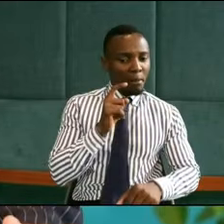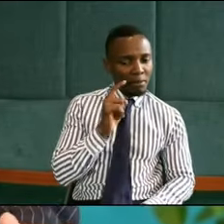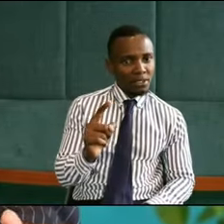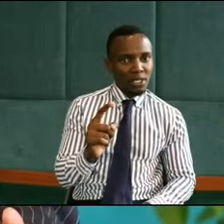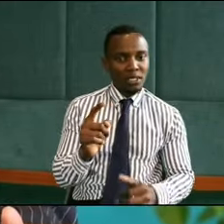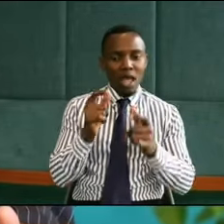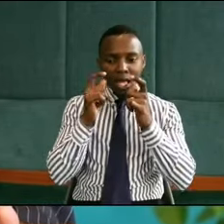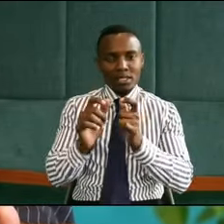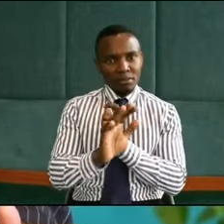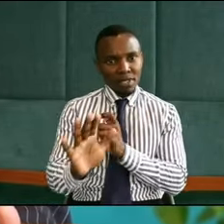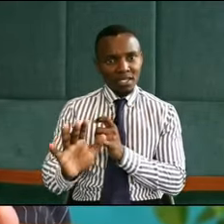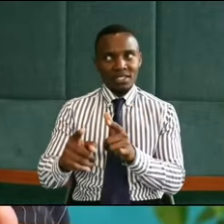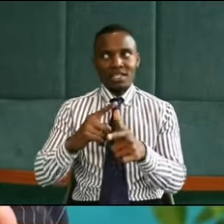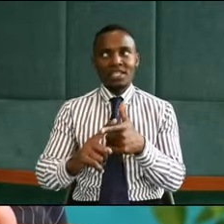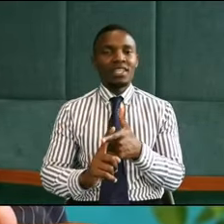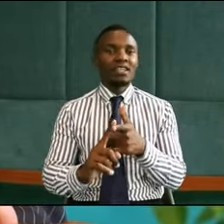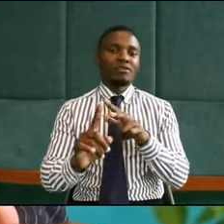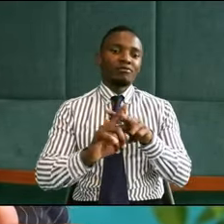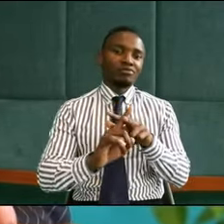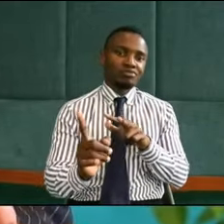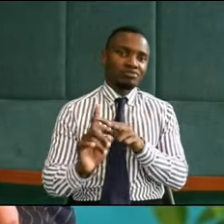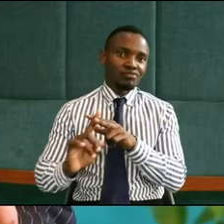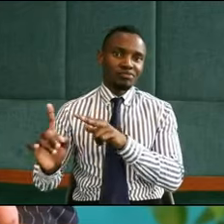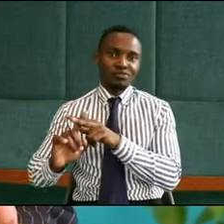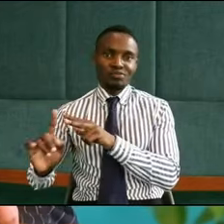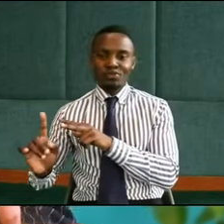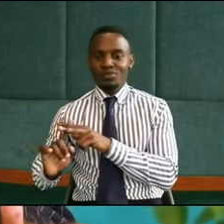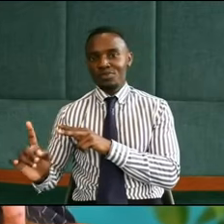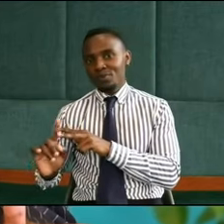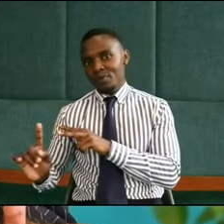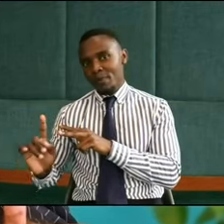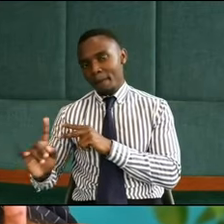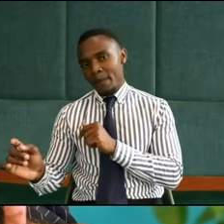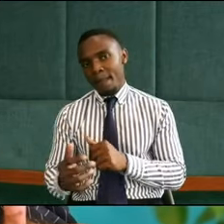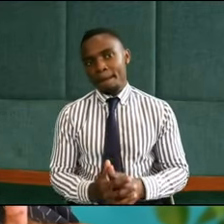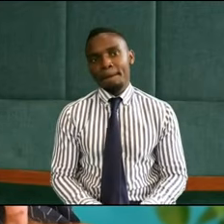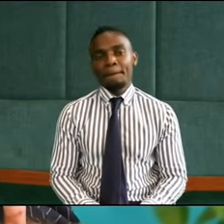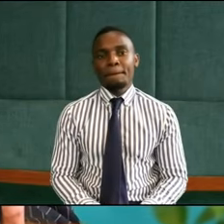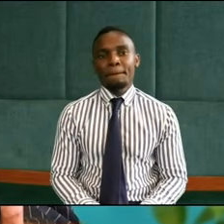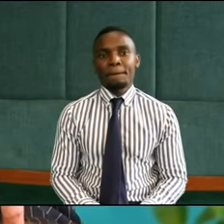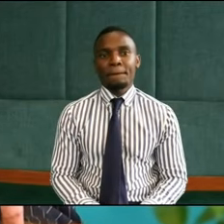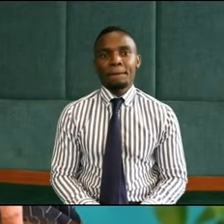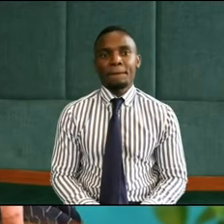down, placed the stone down, and left unceremoniously.